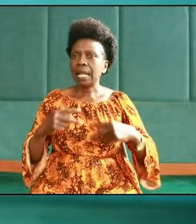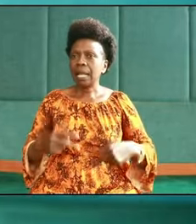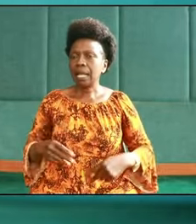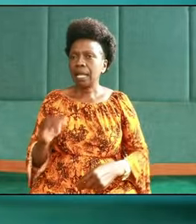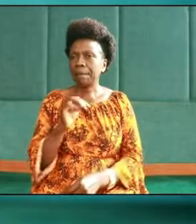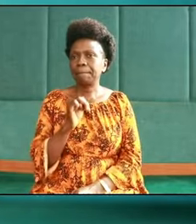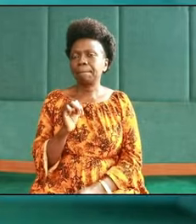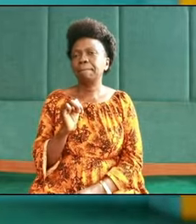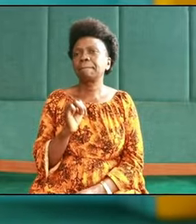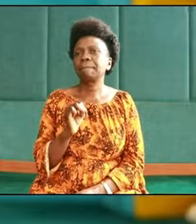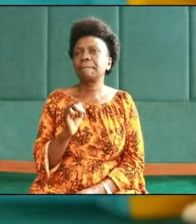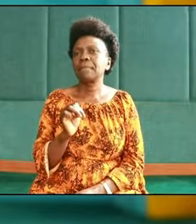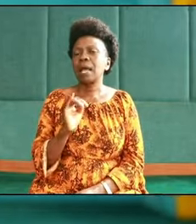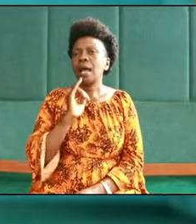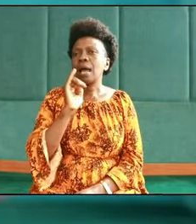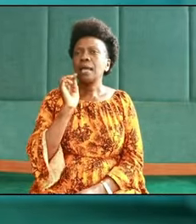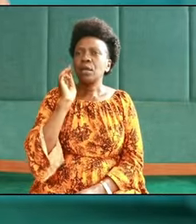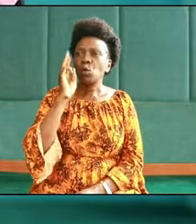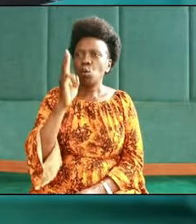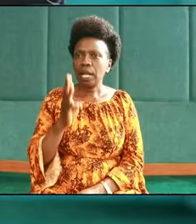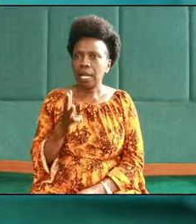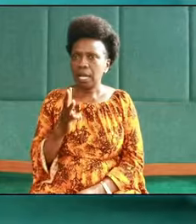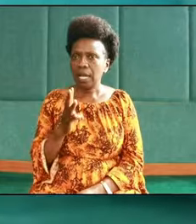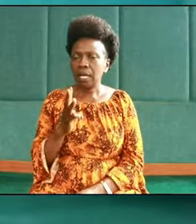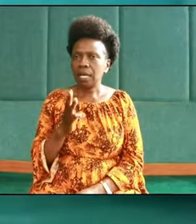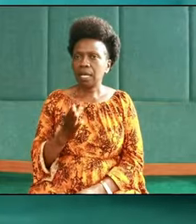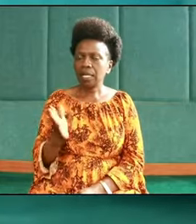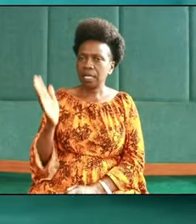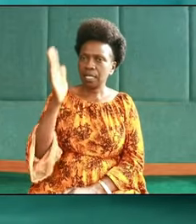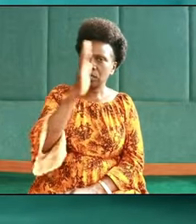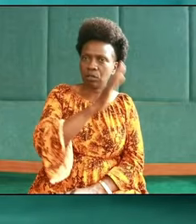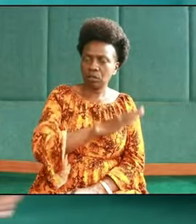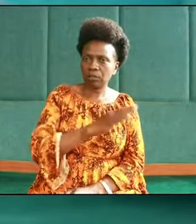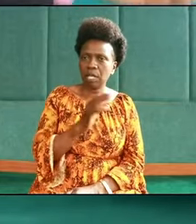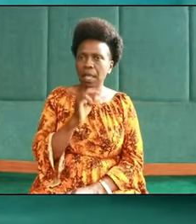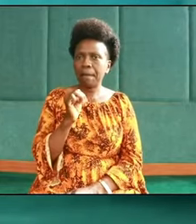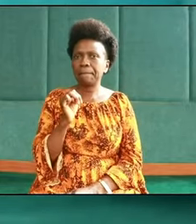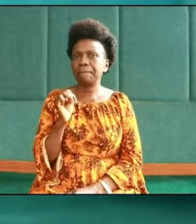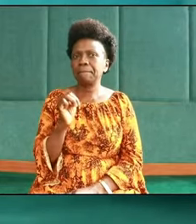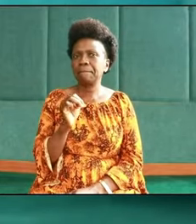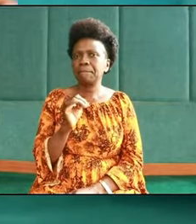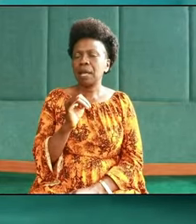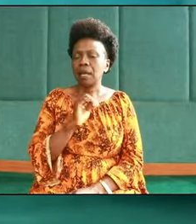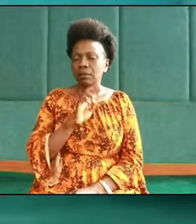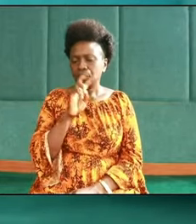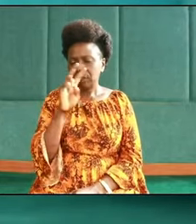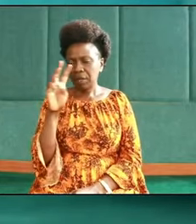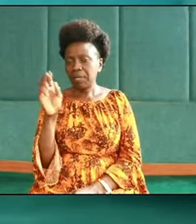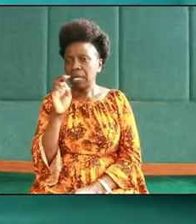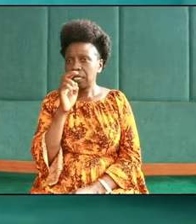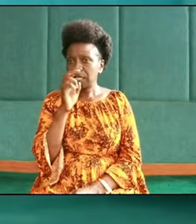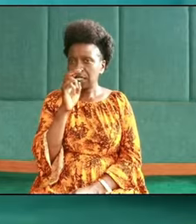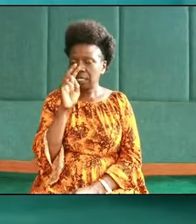him. I will return him. I have observed and I've